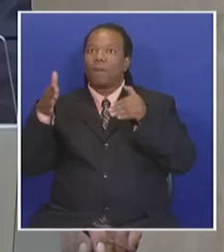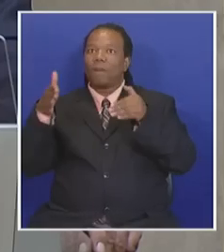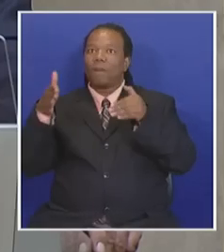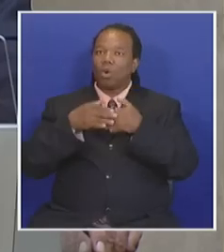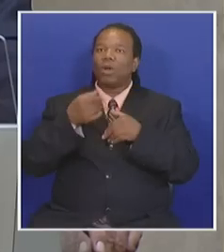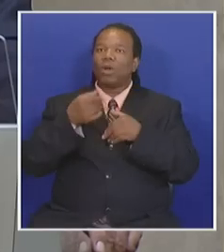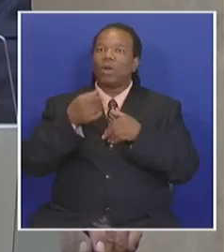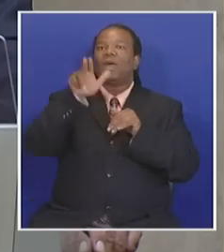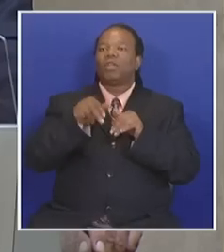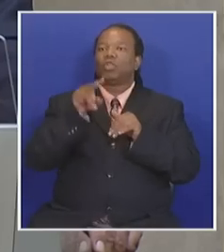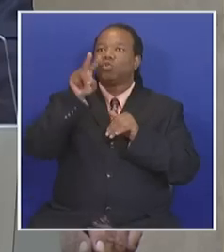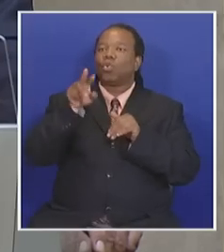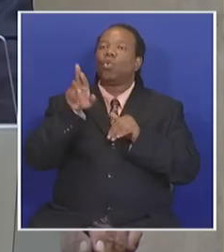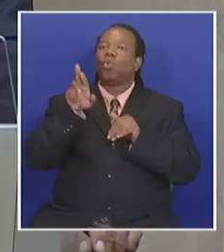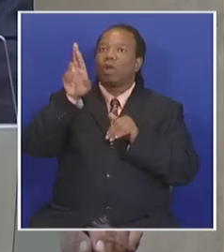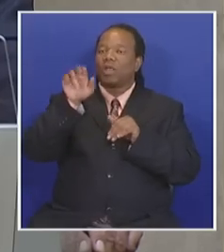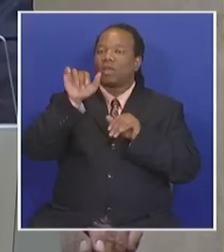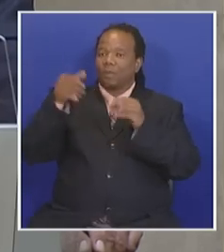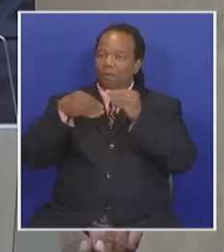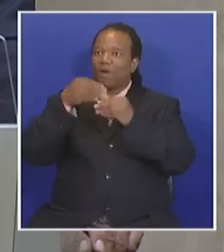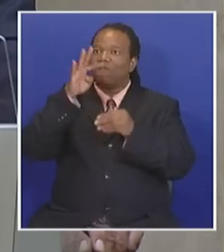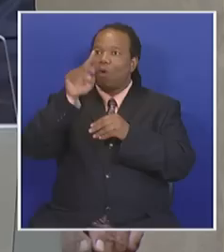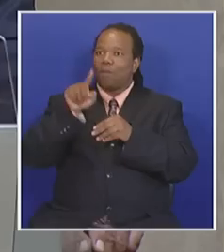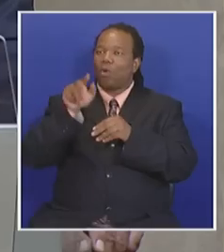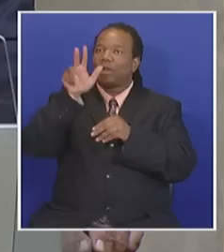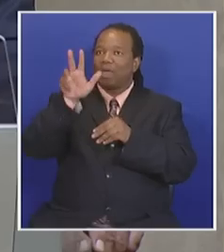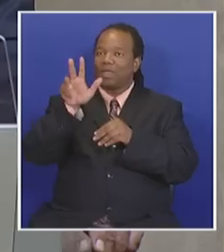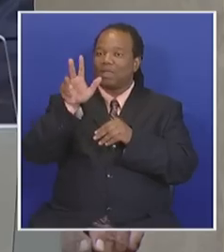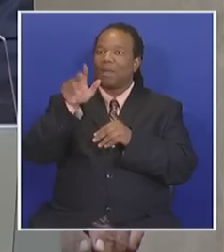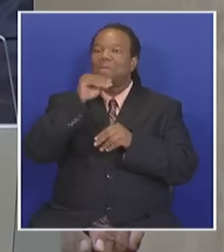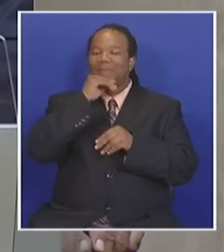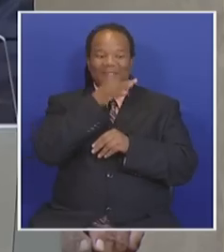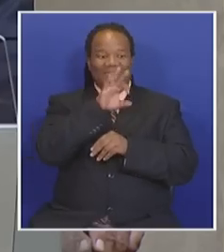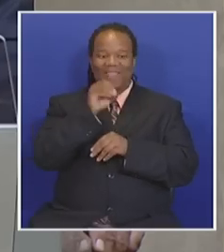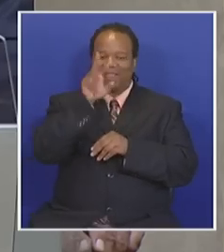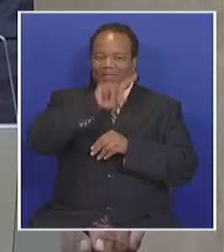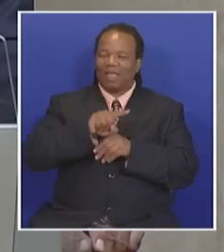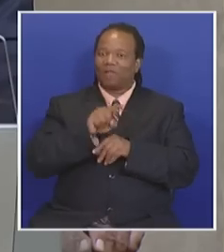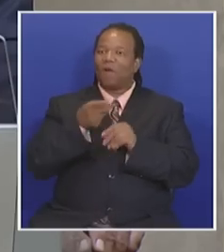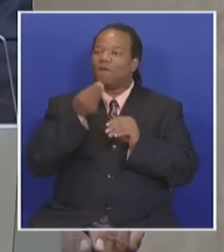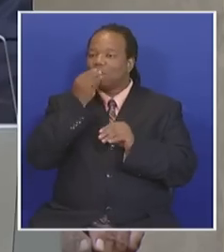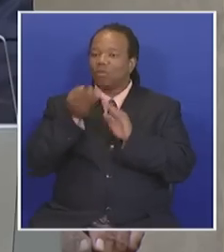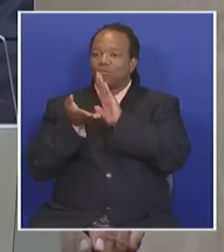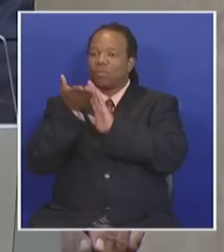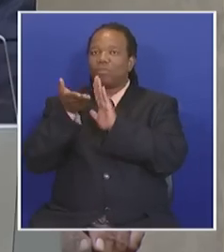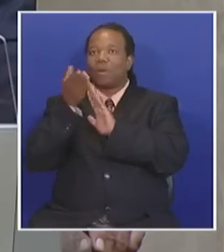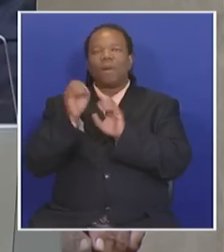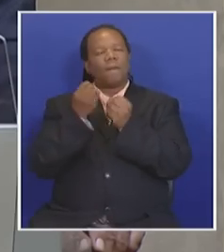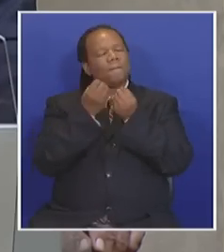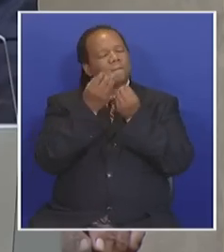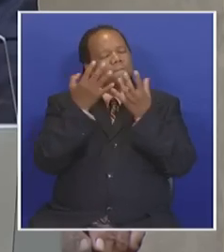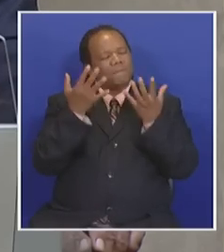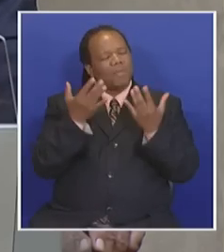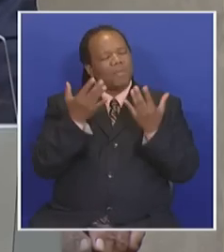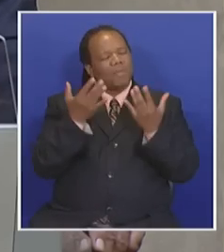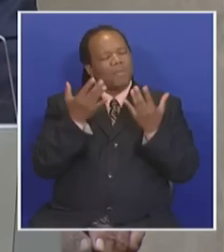Rand 86 cents, or 4.8%, in just 30 days. I know too many members and citizens that may not seem